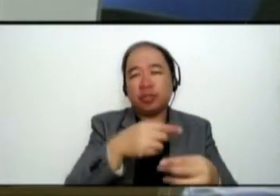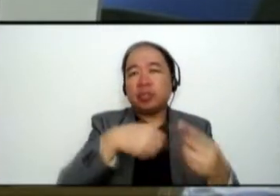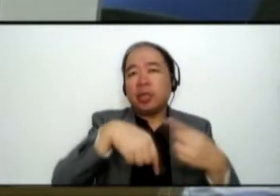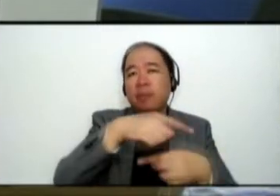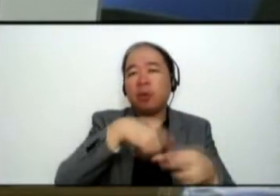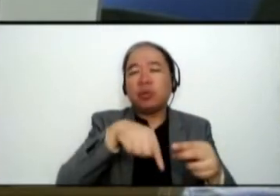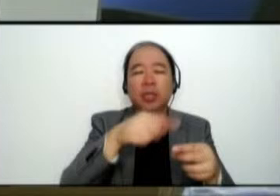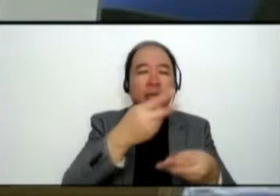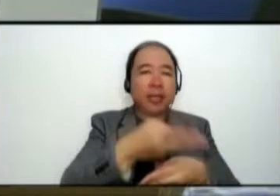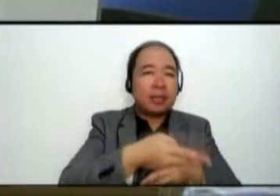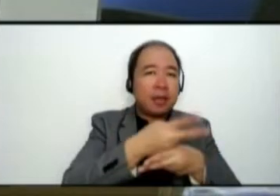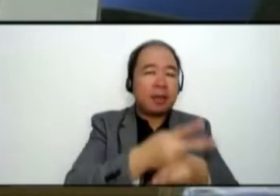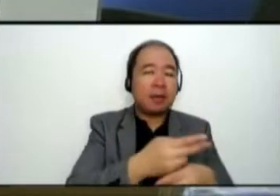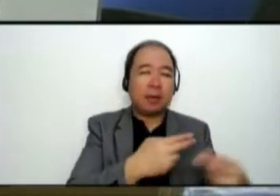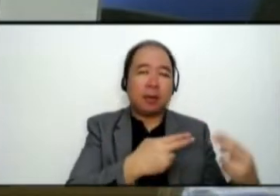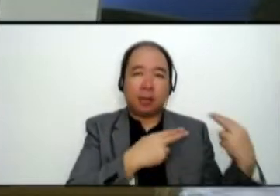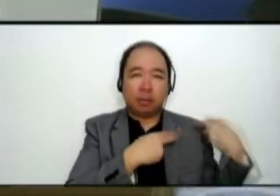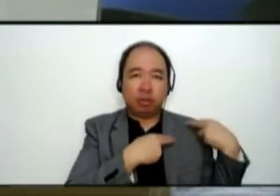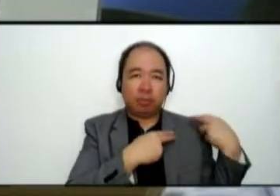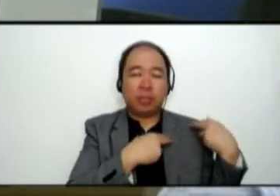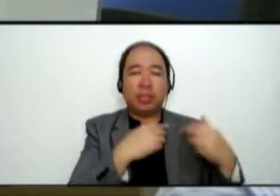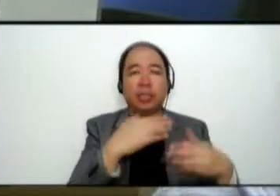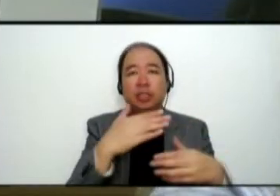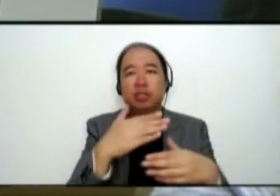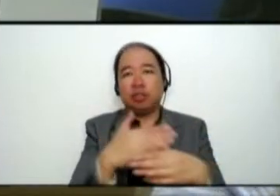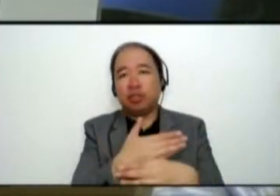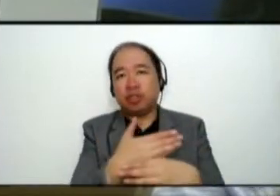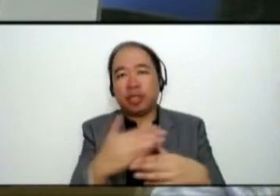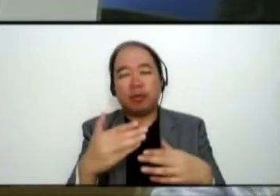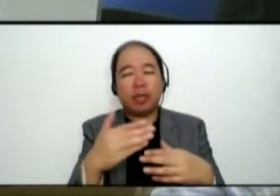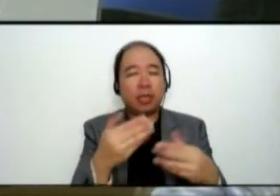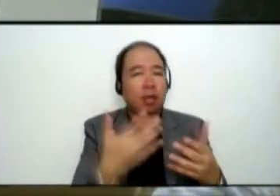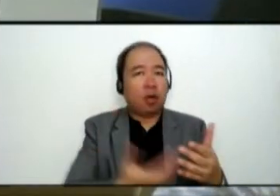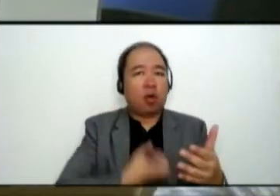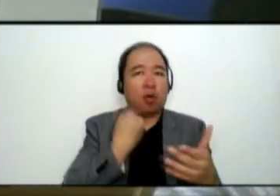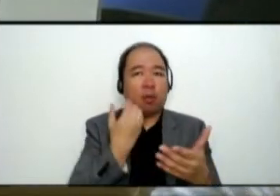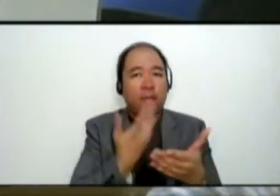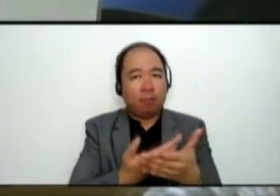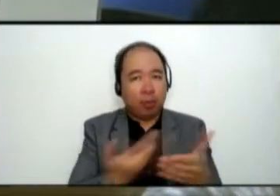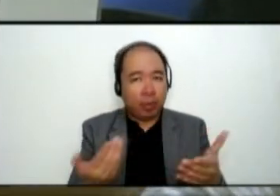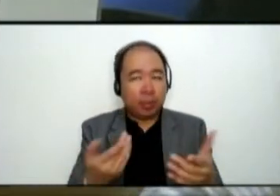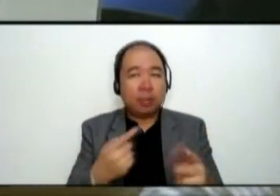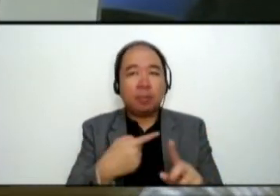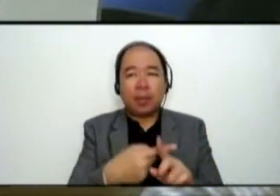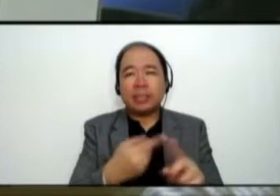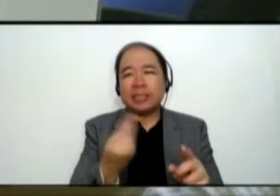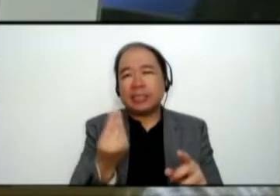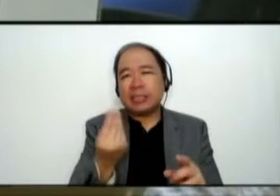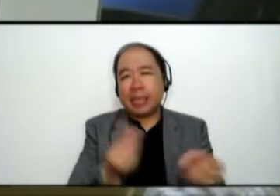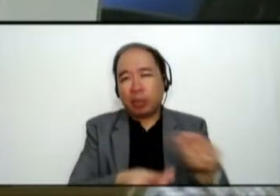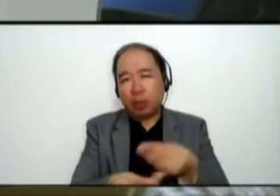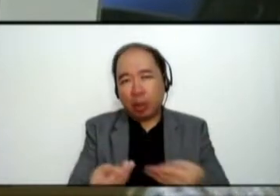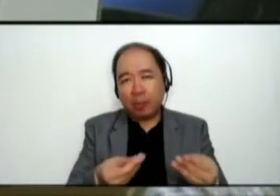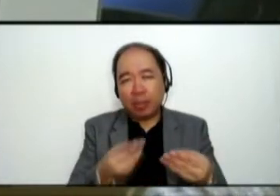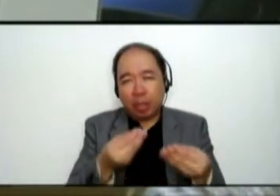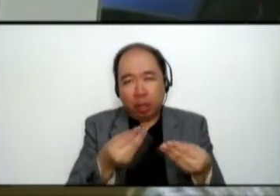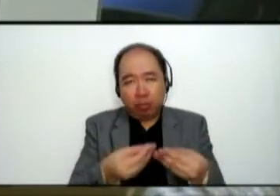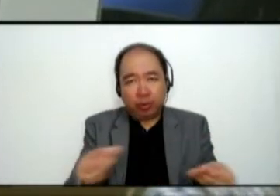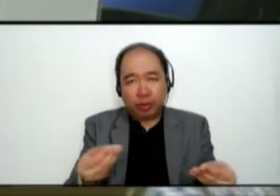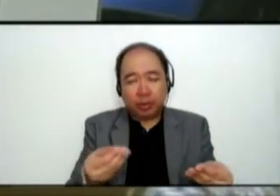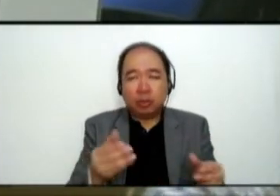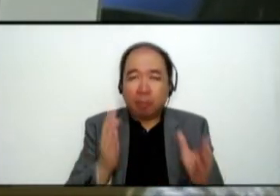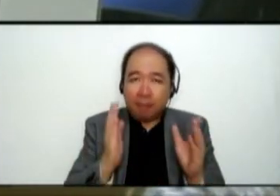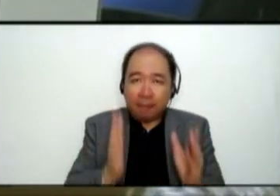care, obligations, sharing of property and economic resources, and these need to be